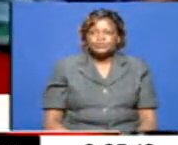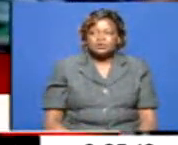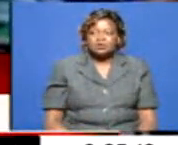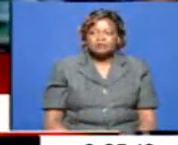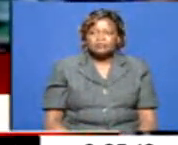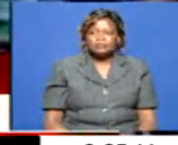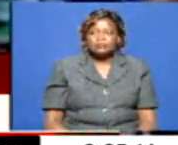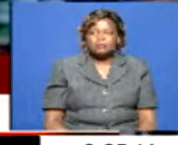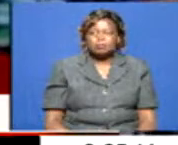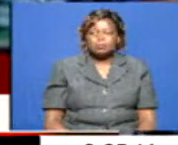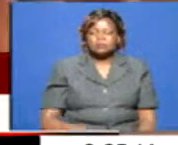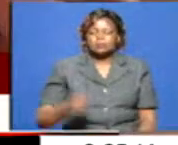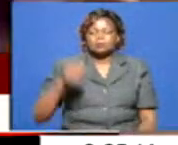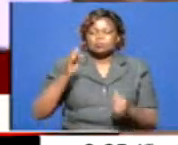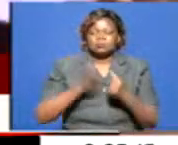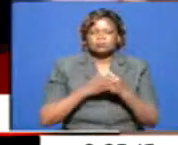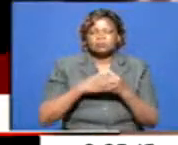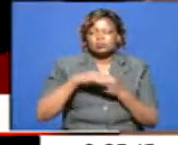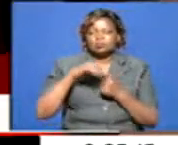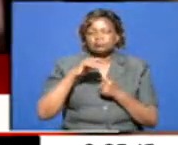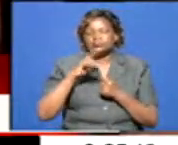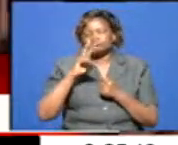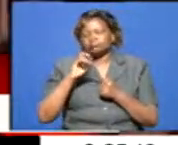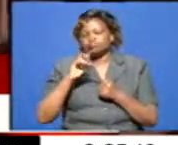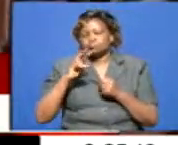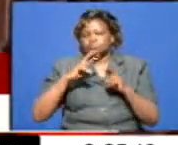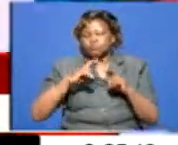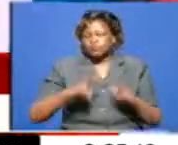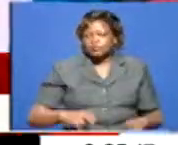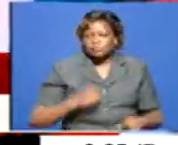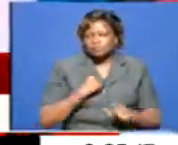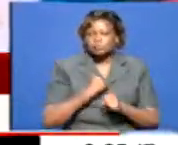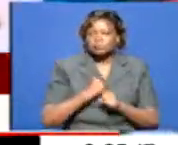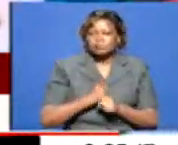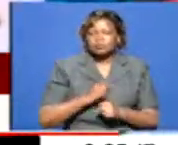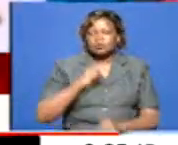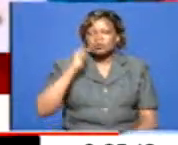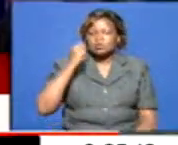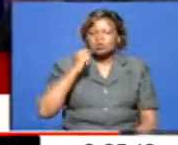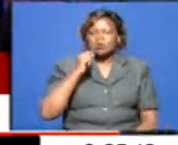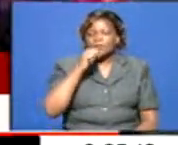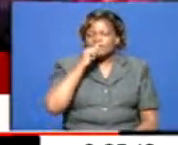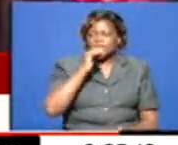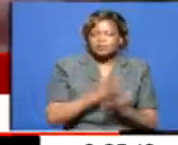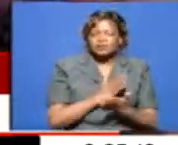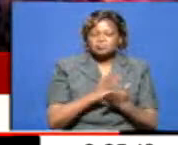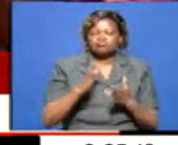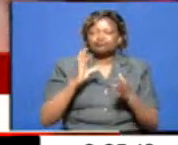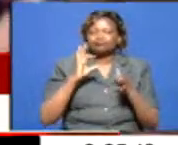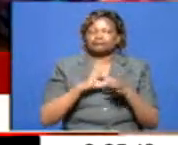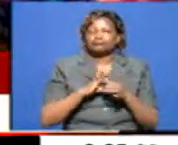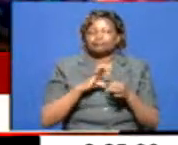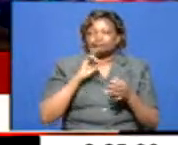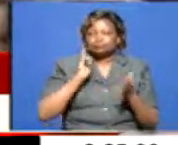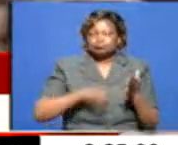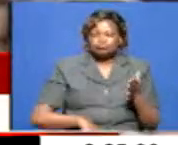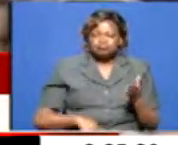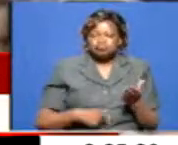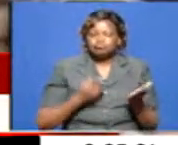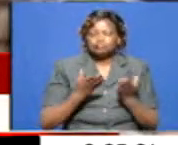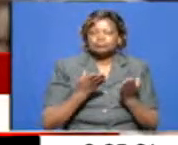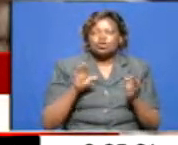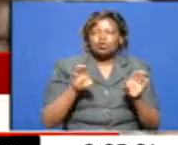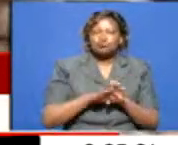In a September 2020 survey done by the Kenya Private Sector Alliance, 14.7% of businesses closed their operations when